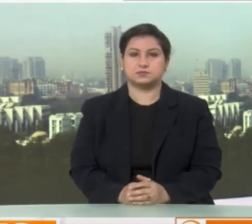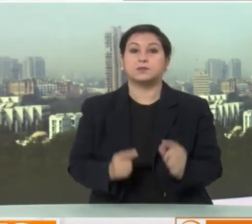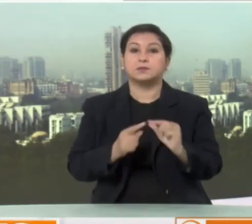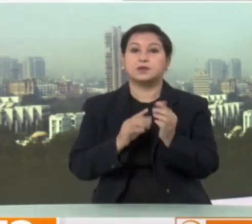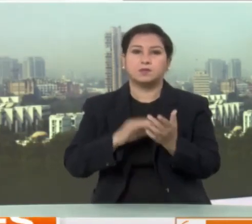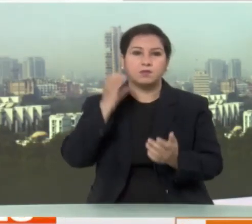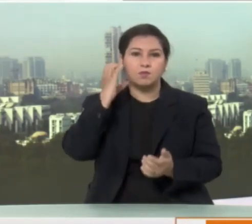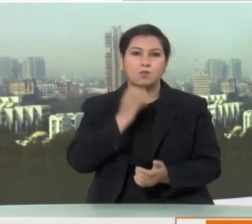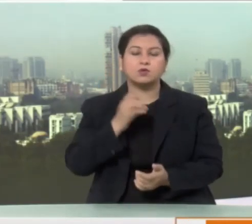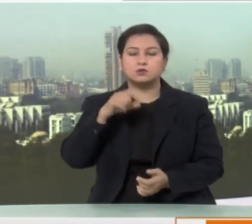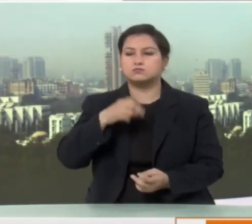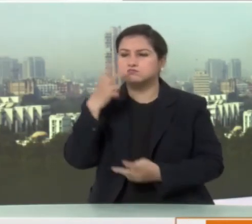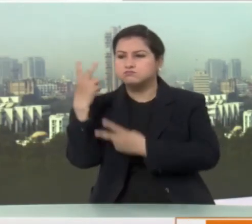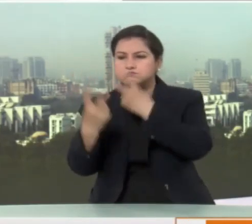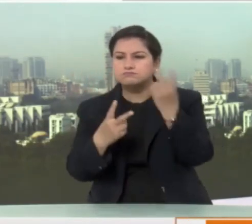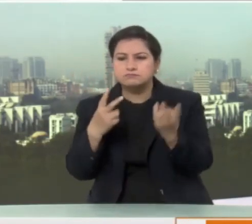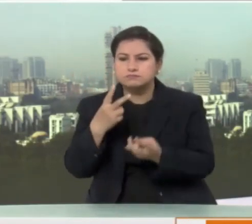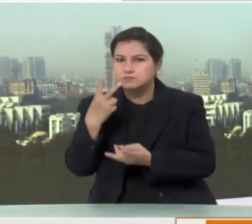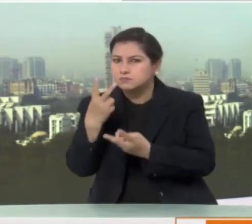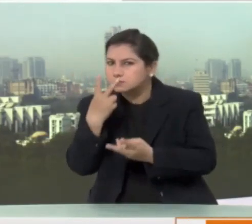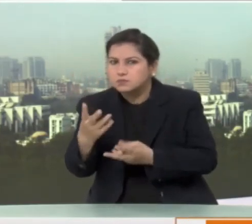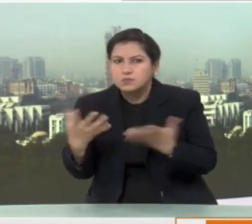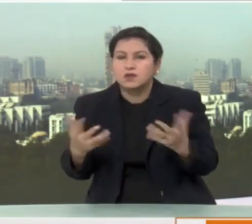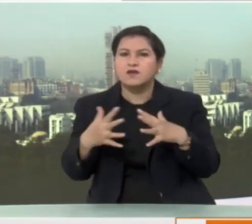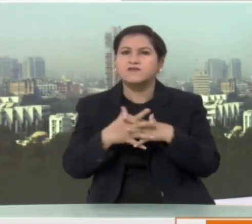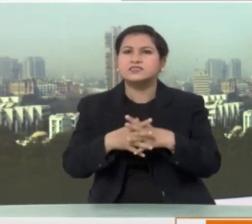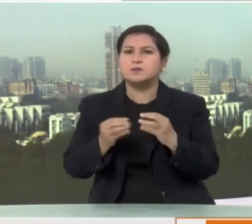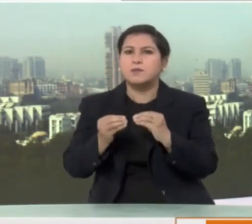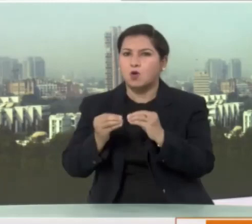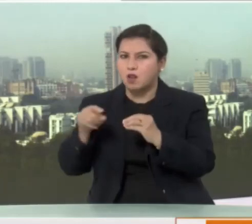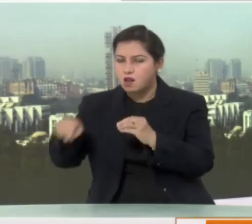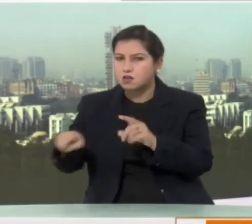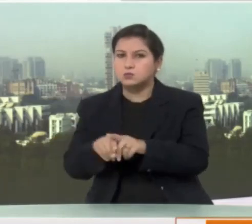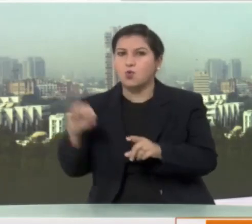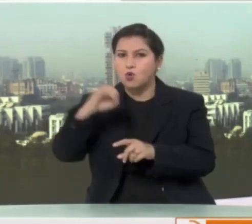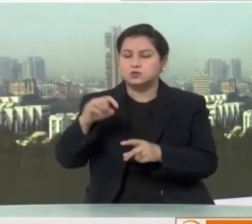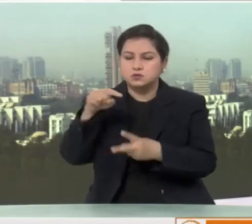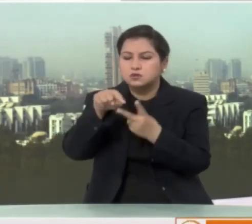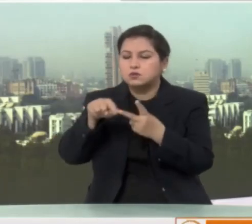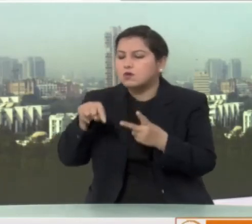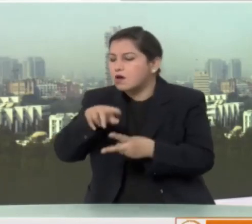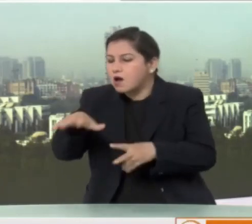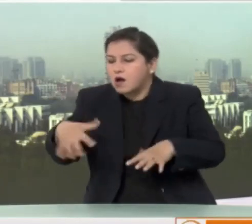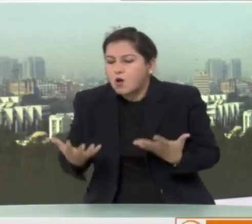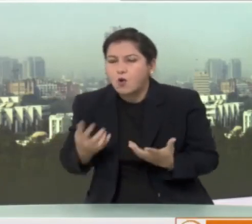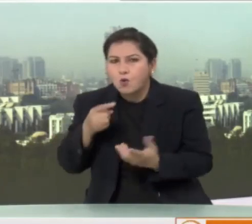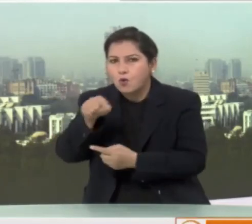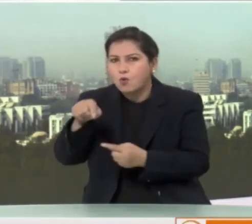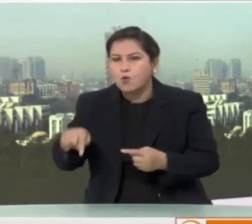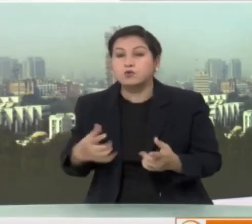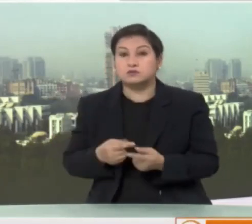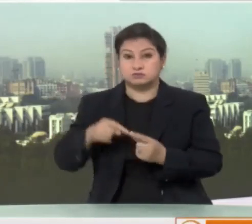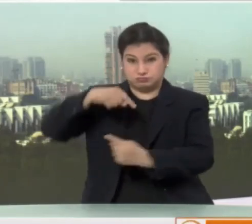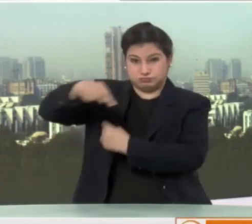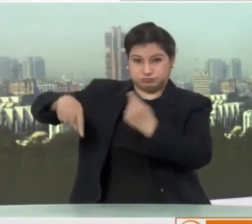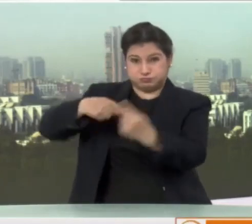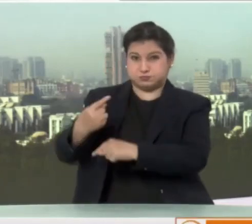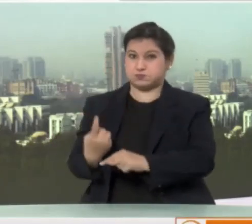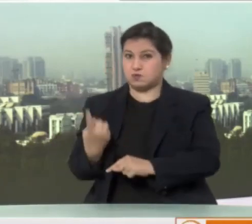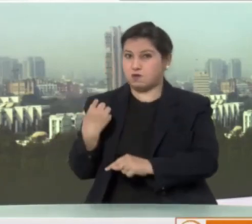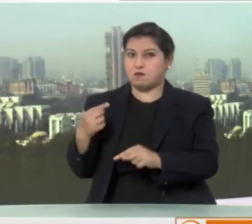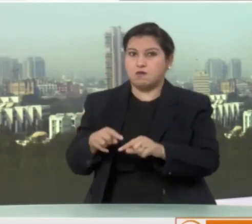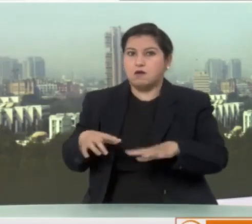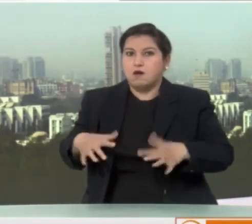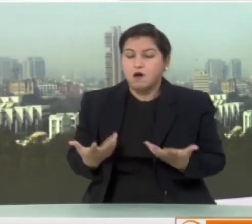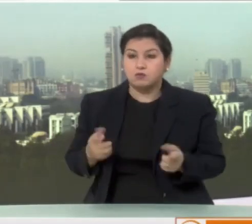Prime Minister Narendra Modi to travel to West Bengal and Odisha today to take stock of the situation in the wake of Cyclone Amphan.